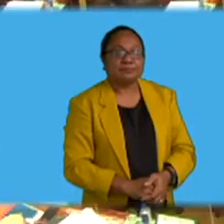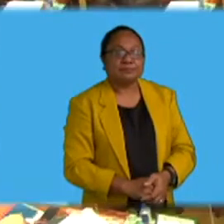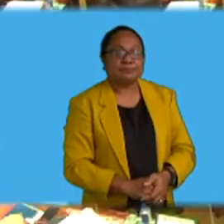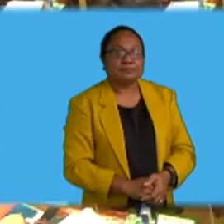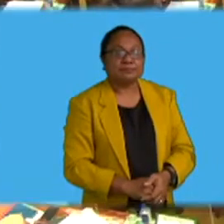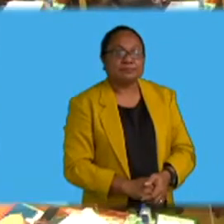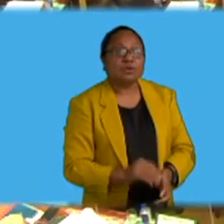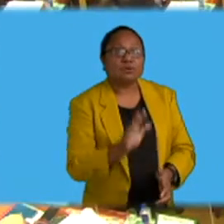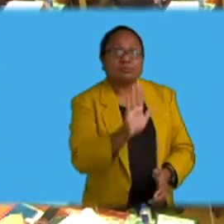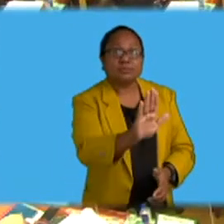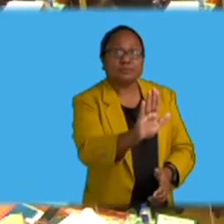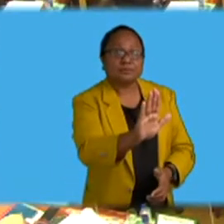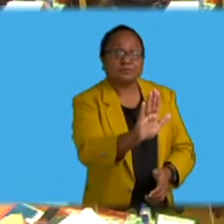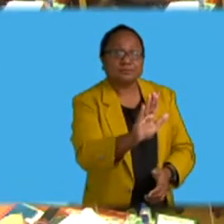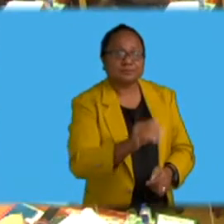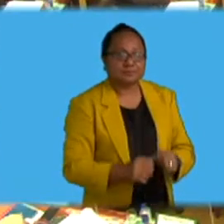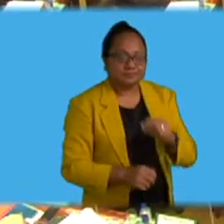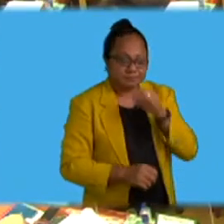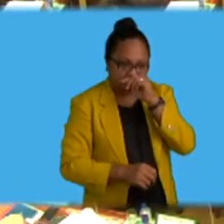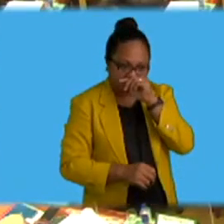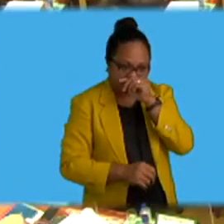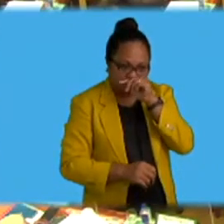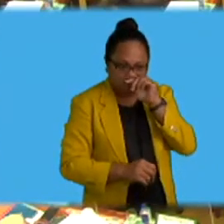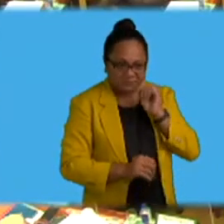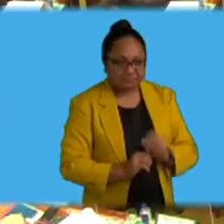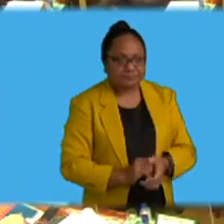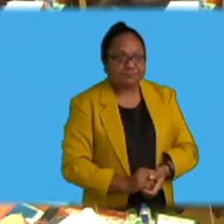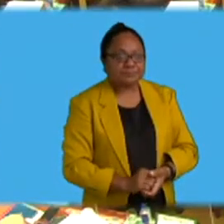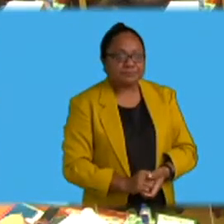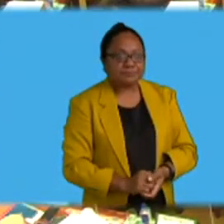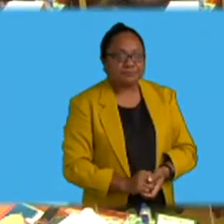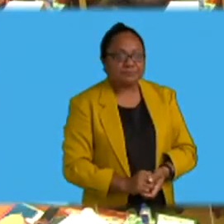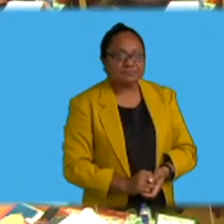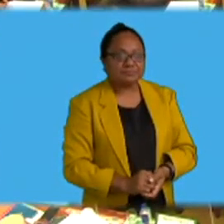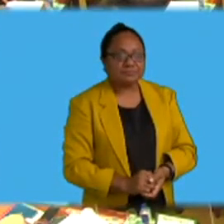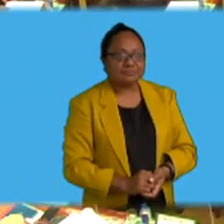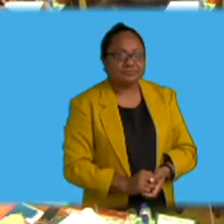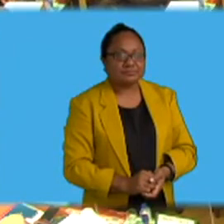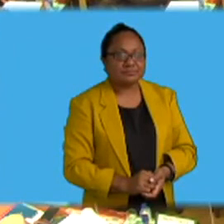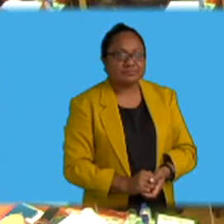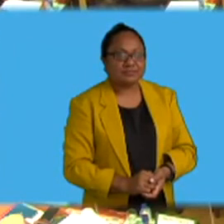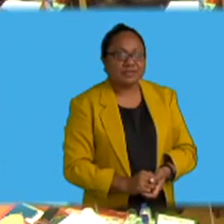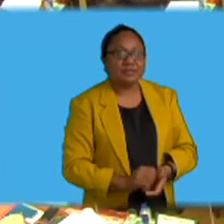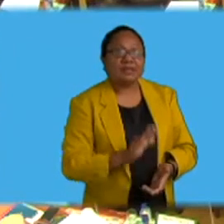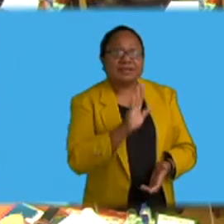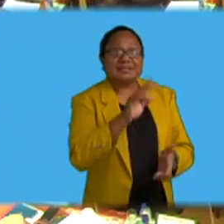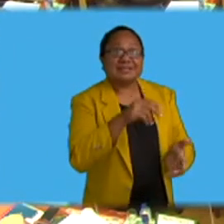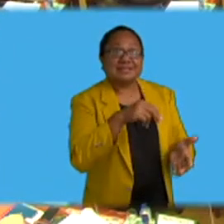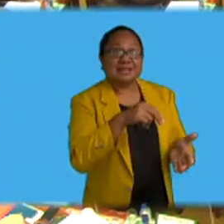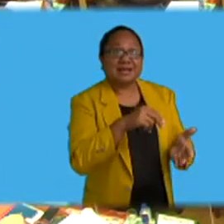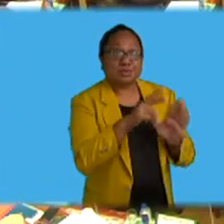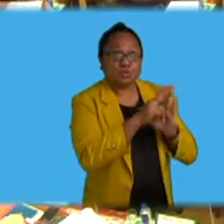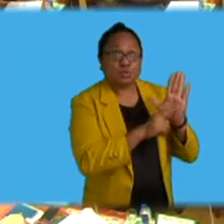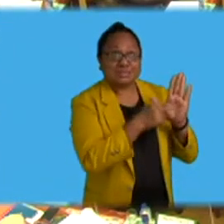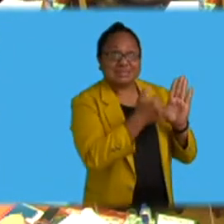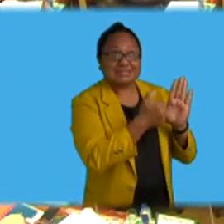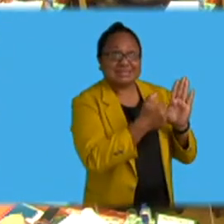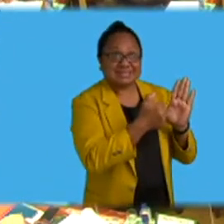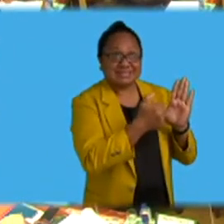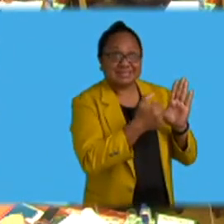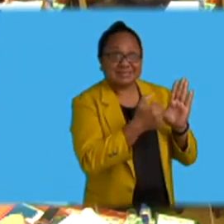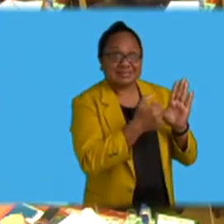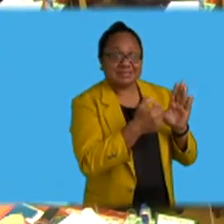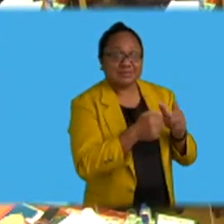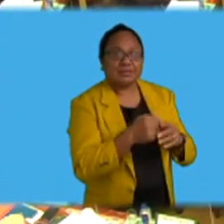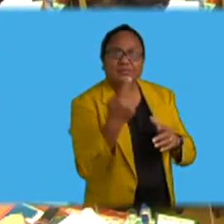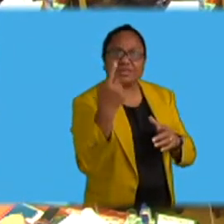Oh, point of order. Standing Order 60 on relevance, Madam Speaker. In terms of the last